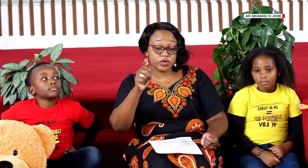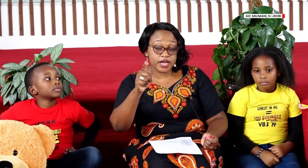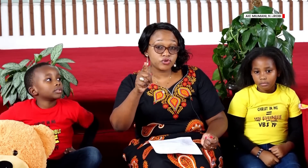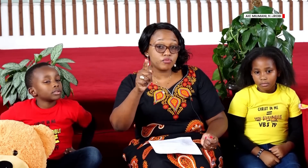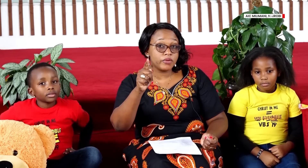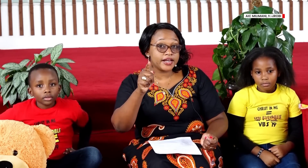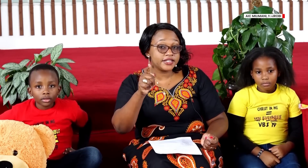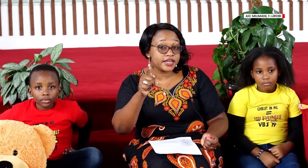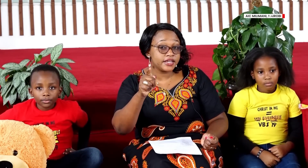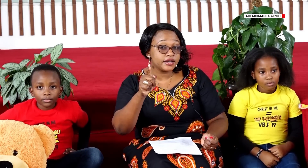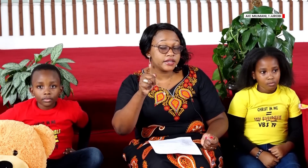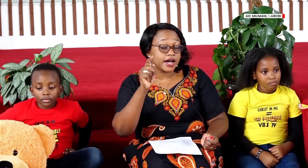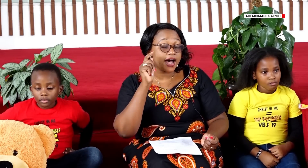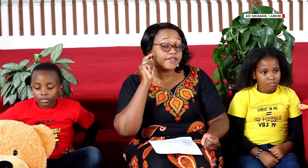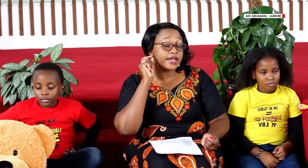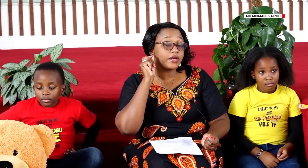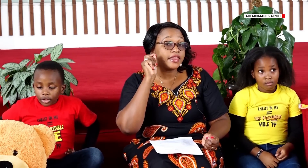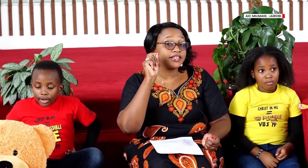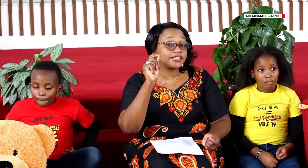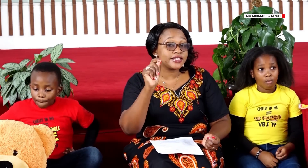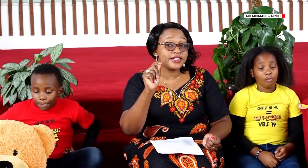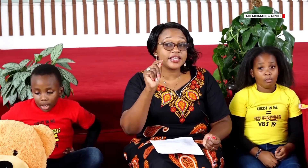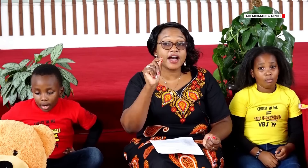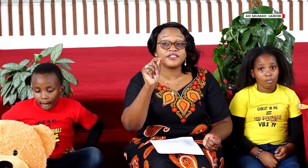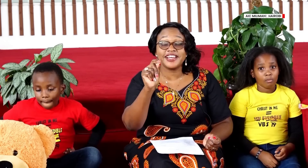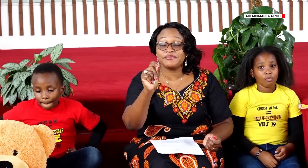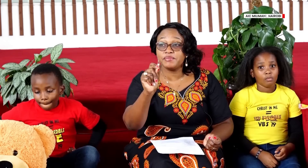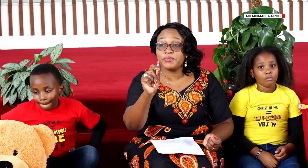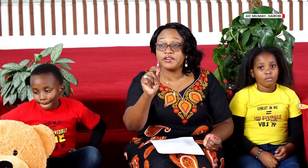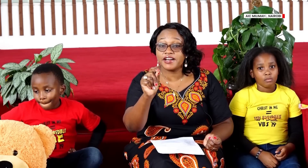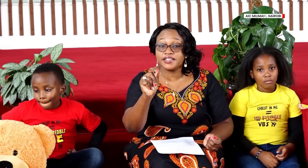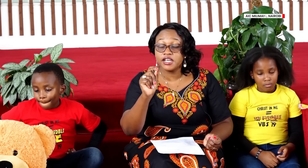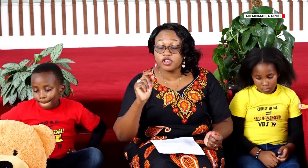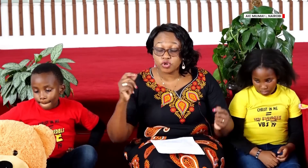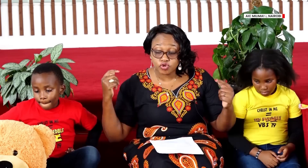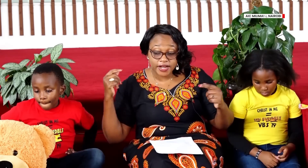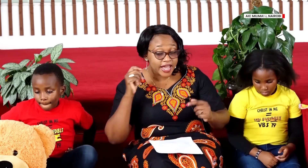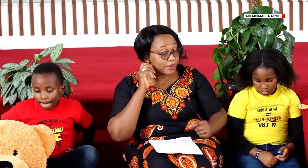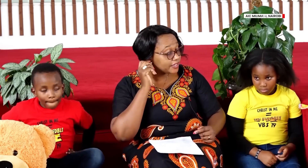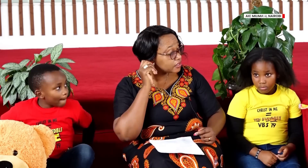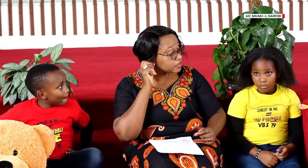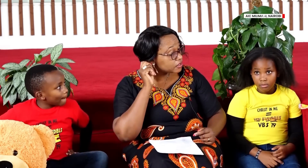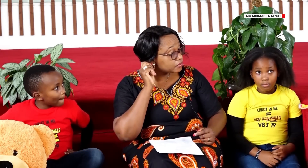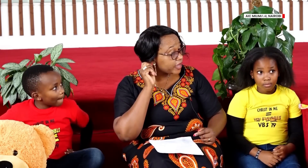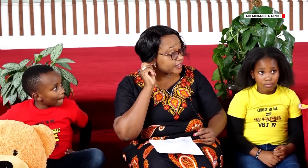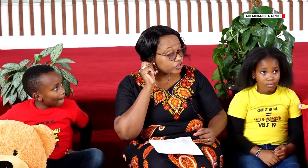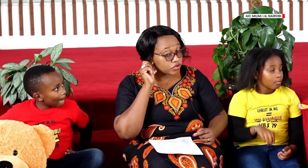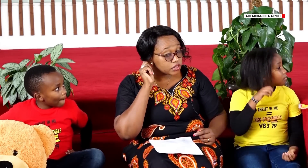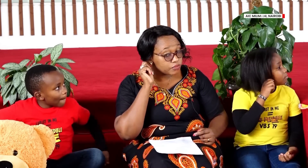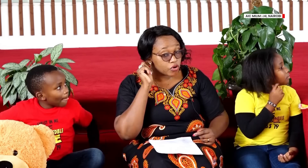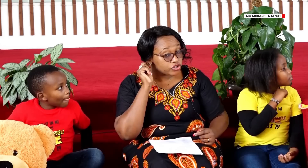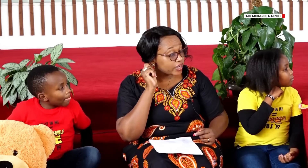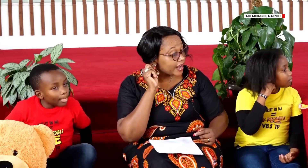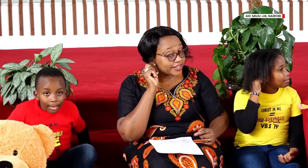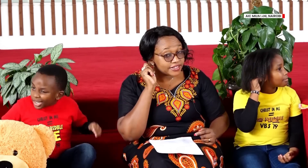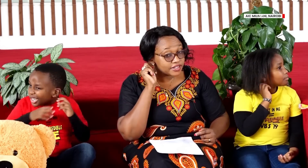also children at home who are listening and they have sent me memory verses. So children here, please pay attention.